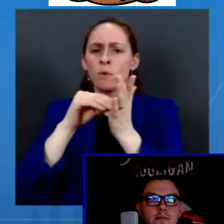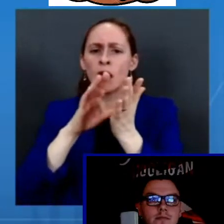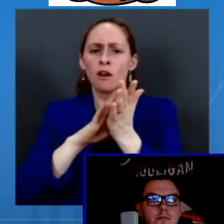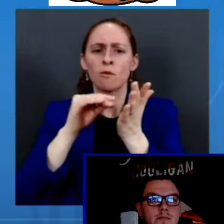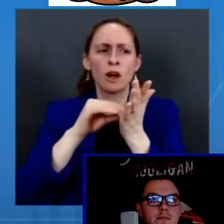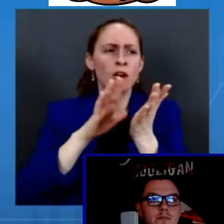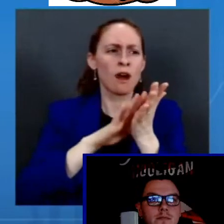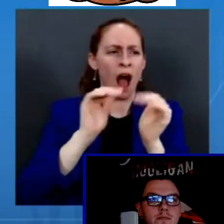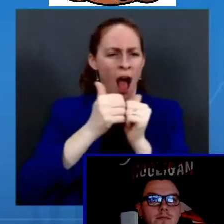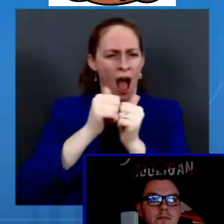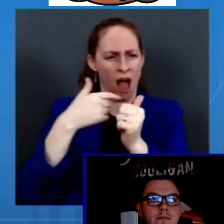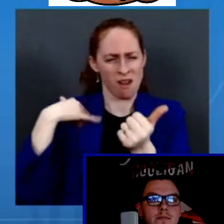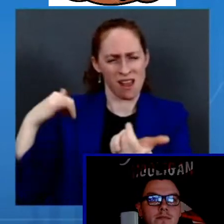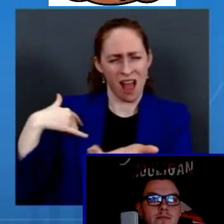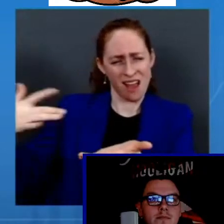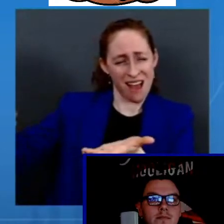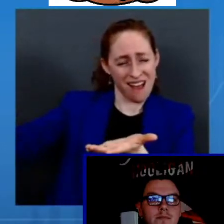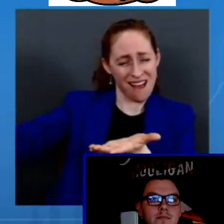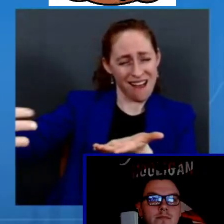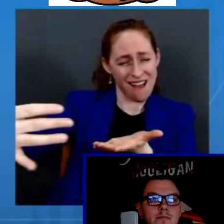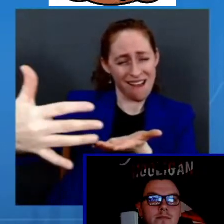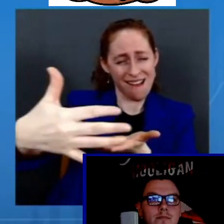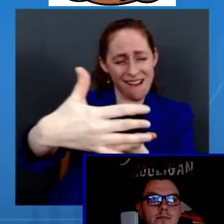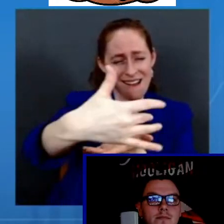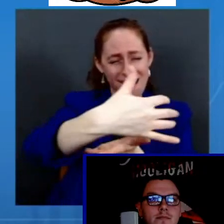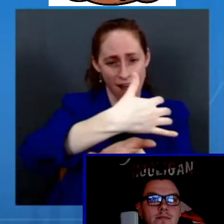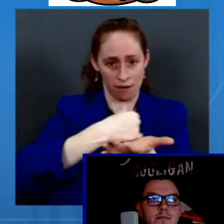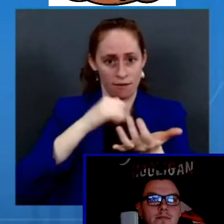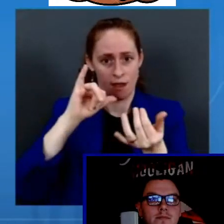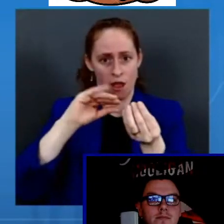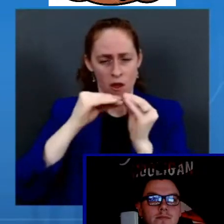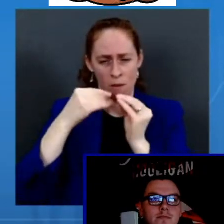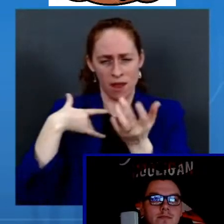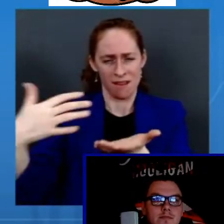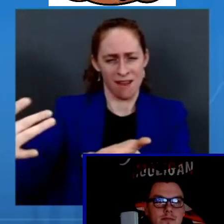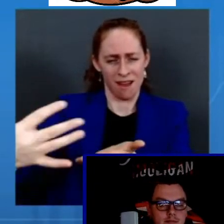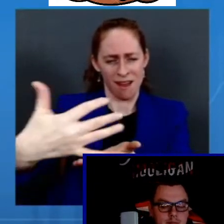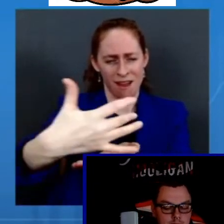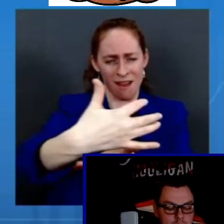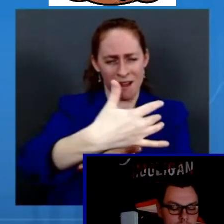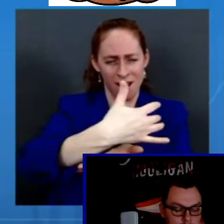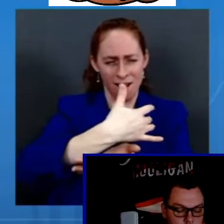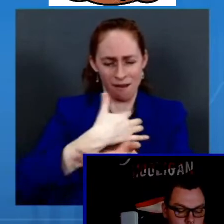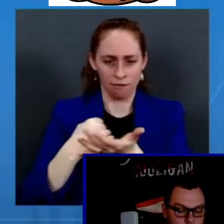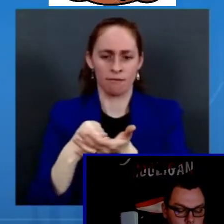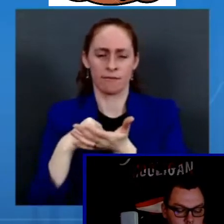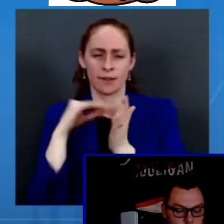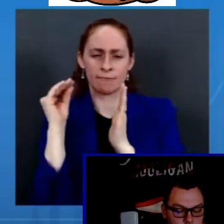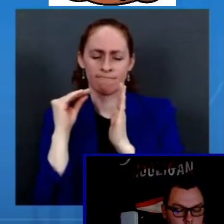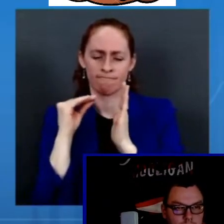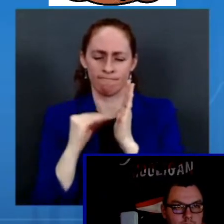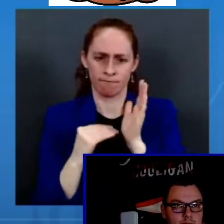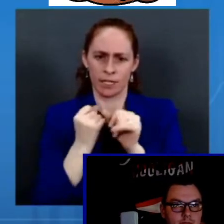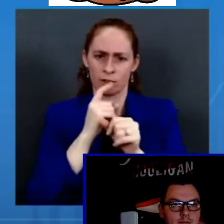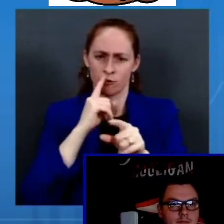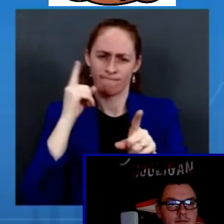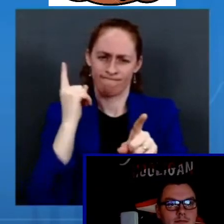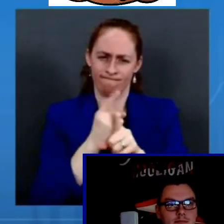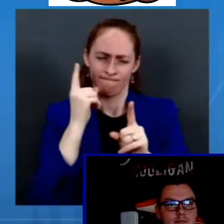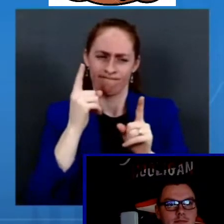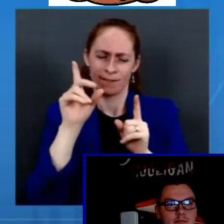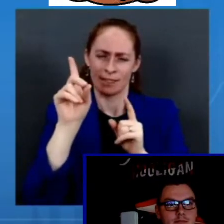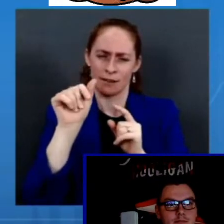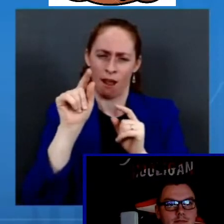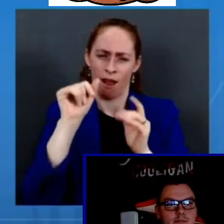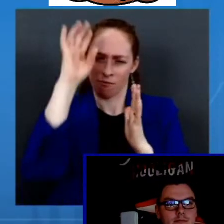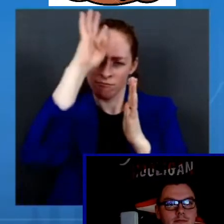states and jurisdictions to update and provide us the best possible data that they can. And then we compile it to give you, the